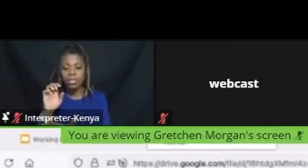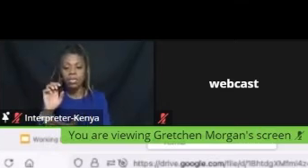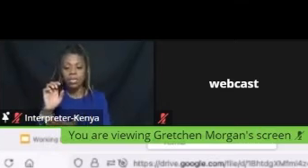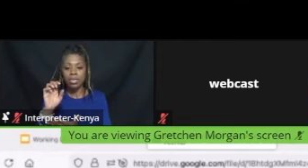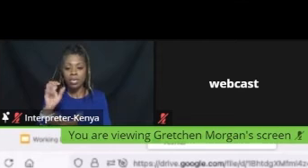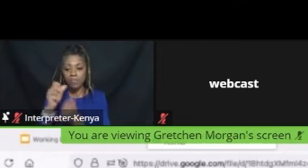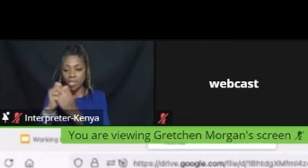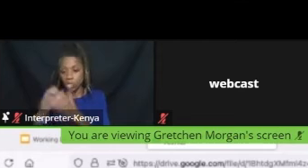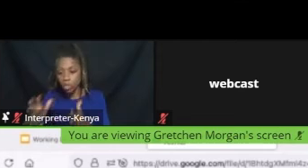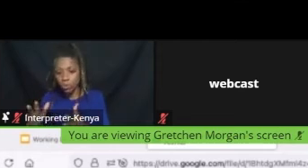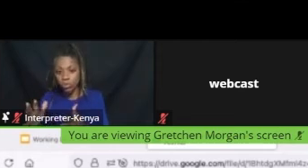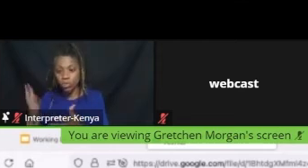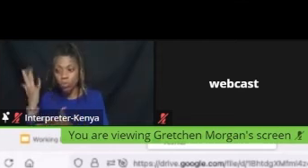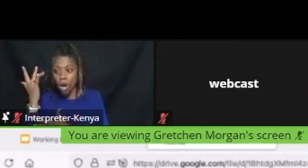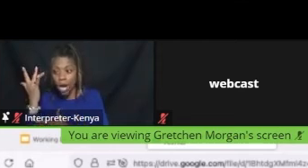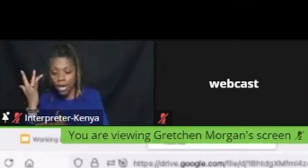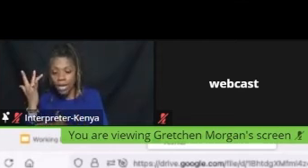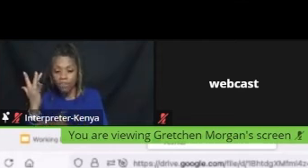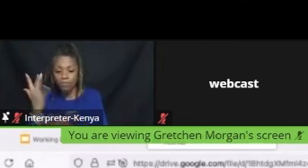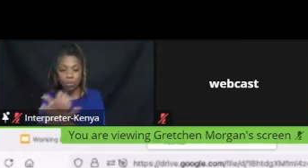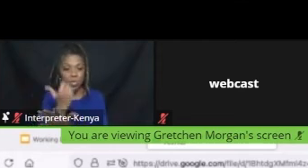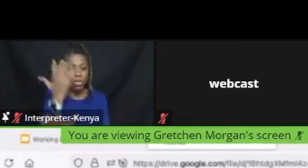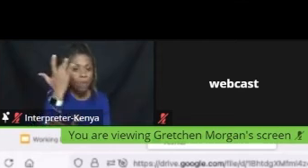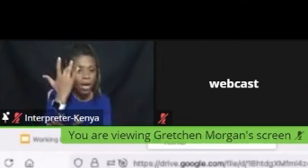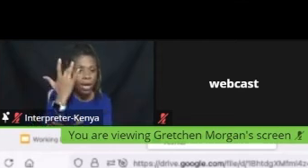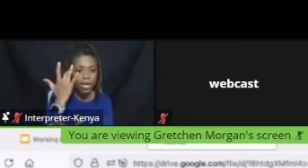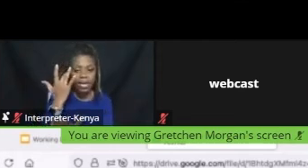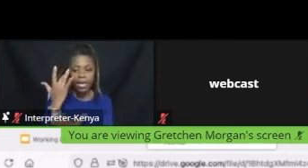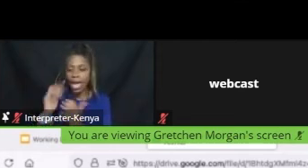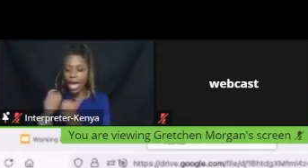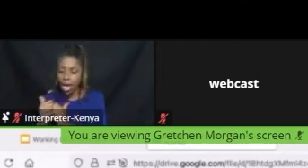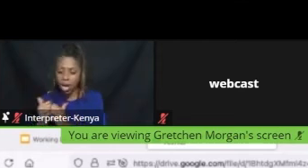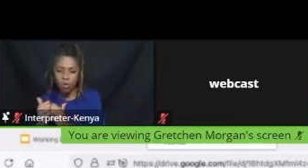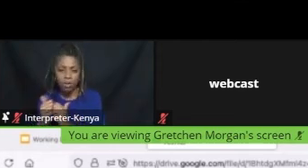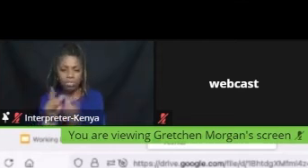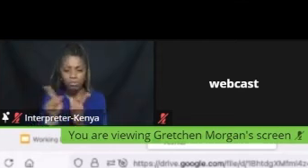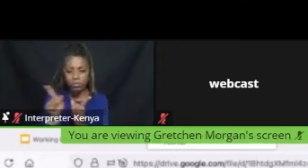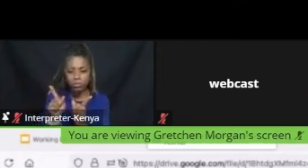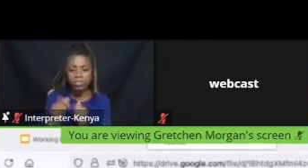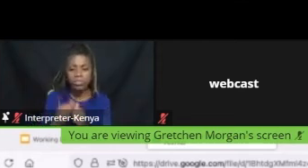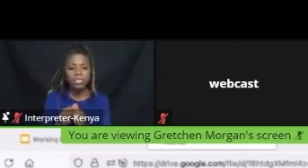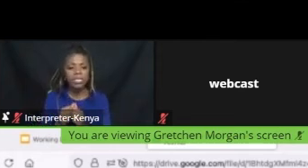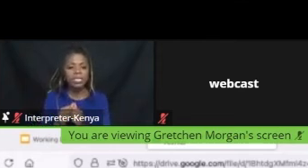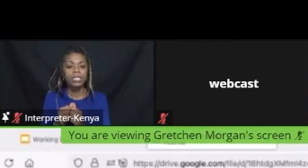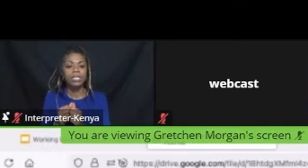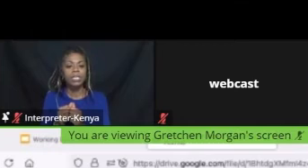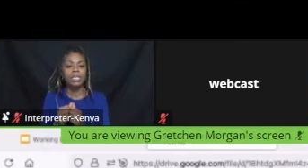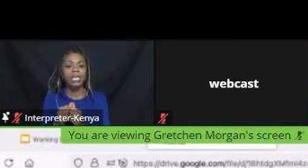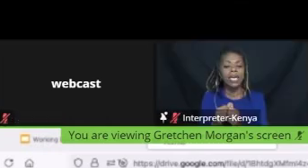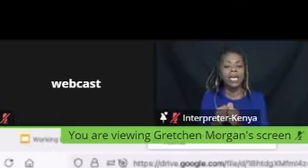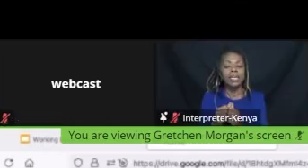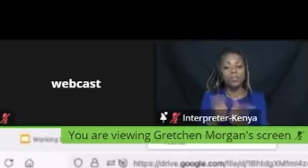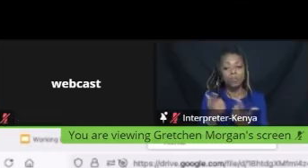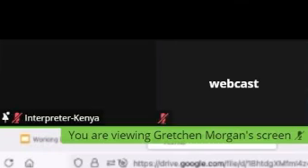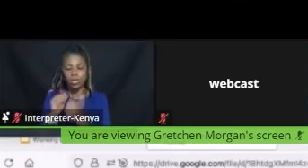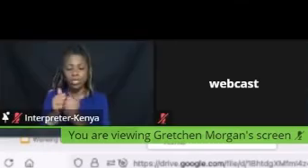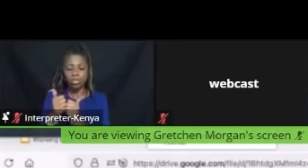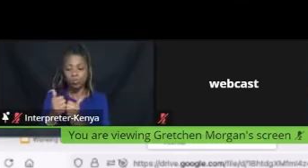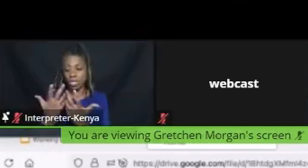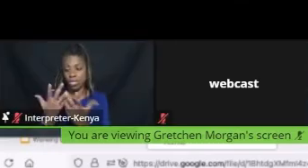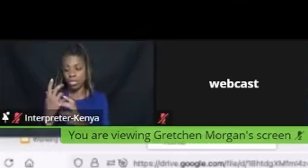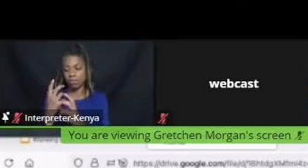the debate, they want to know why they lost, what arguments they lost. And in speech ballots, we give feedback on performances,